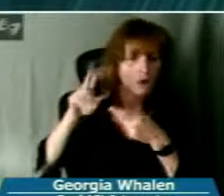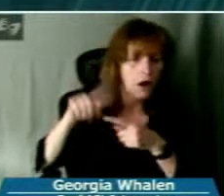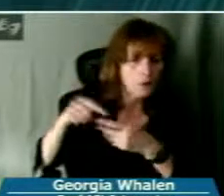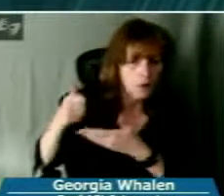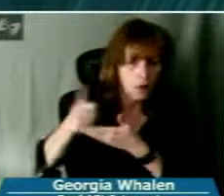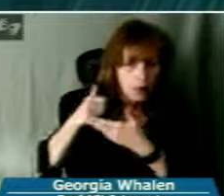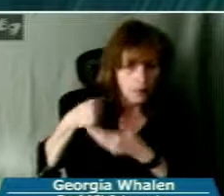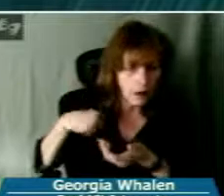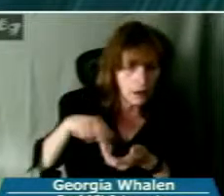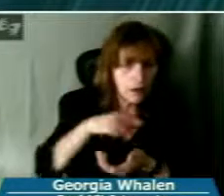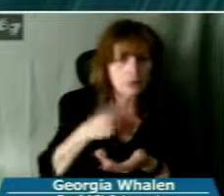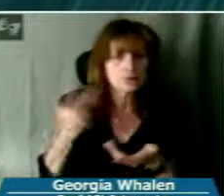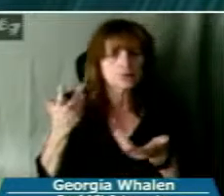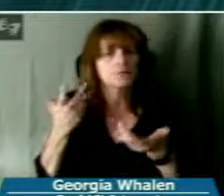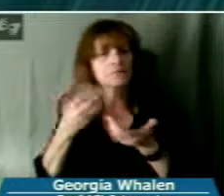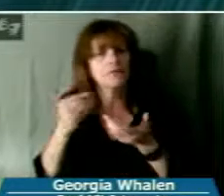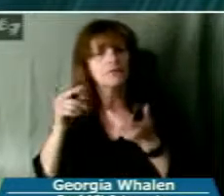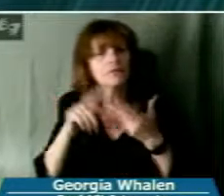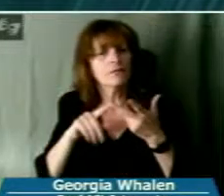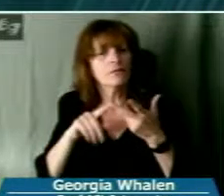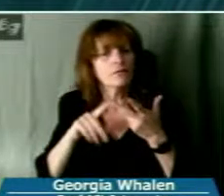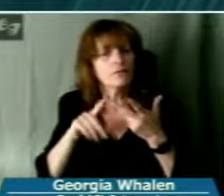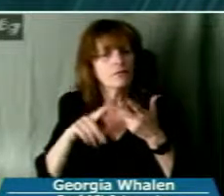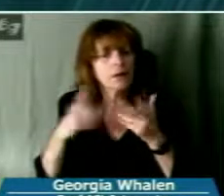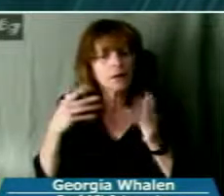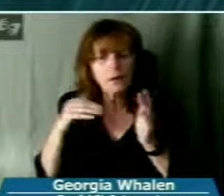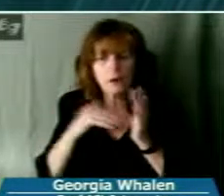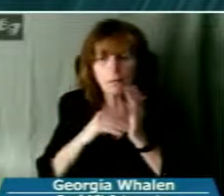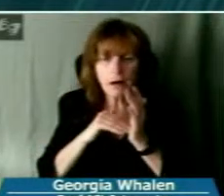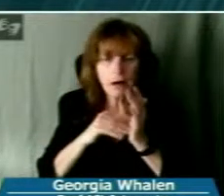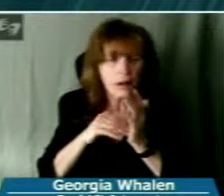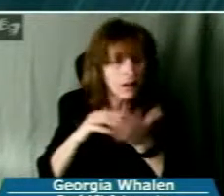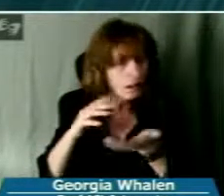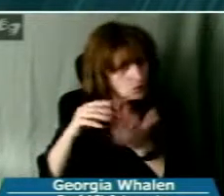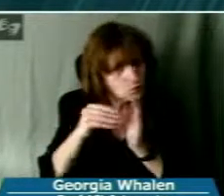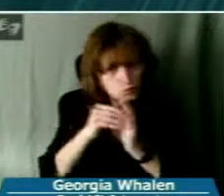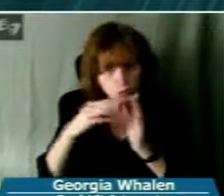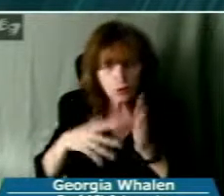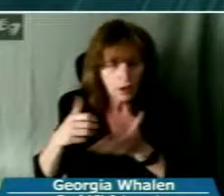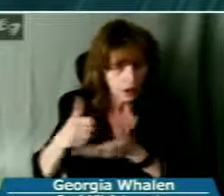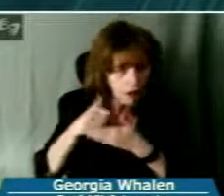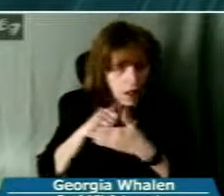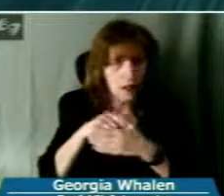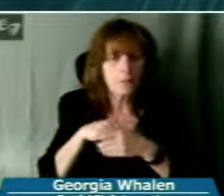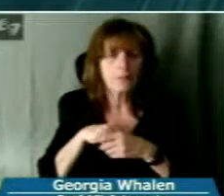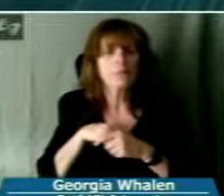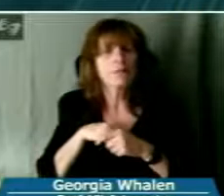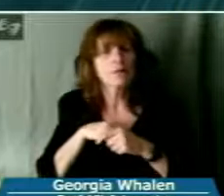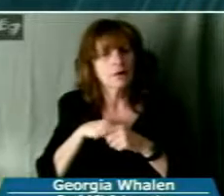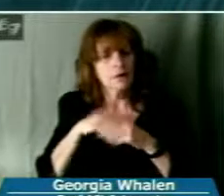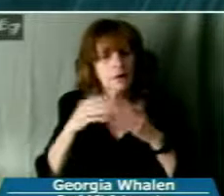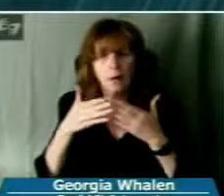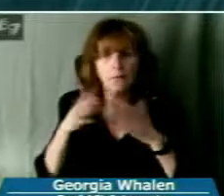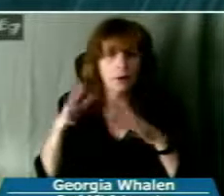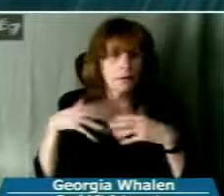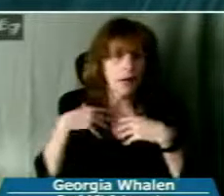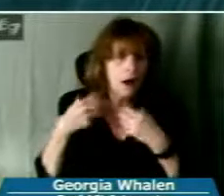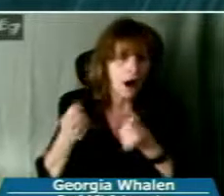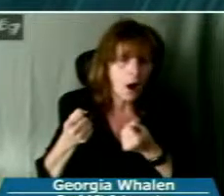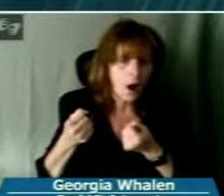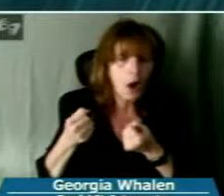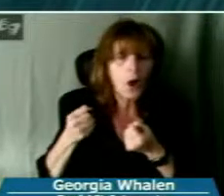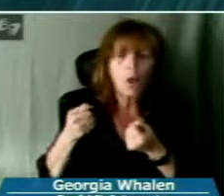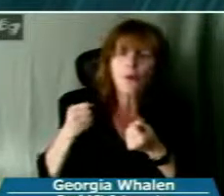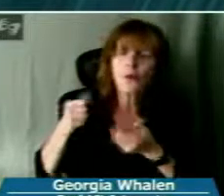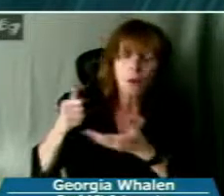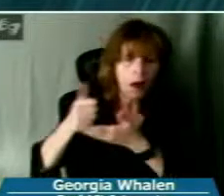get offers of help from med students. We've been fortunate to get the offers from Public Health Ontario, whether it's to do